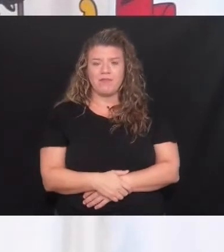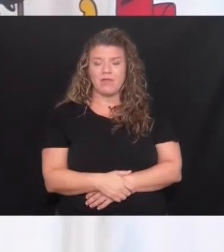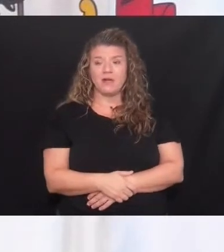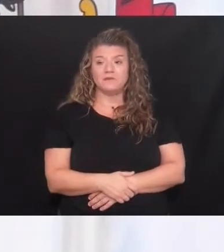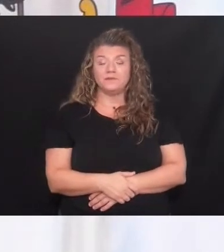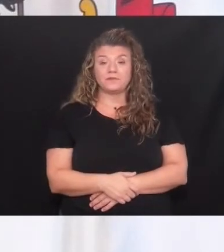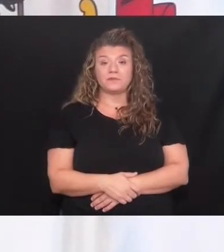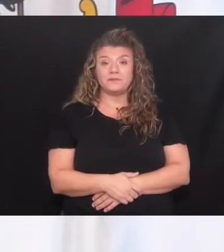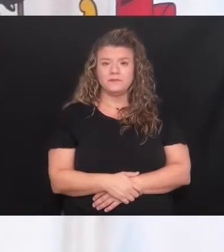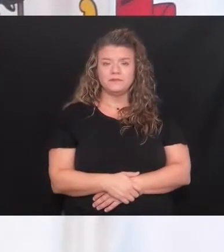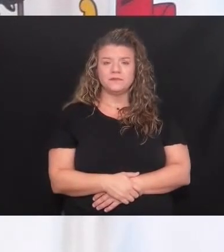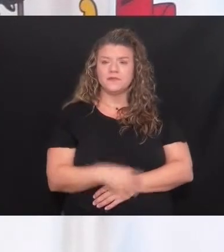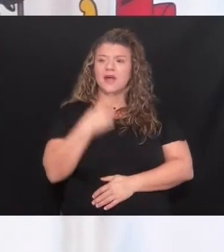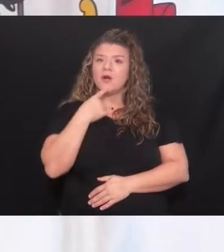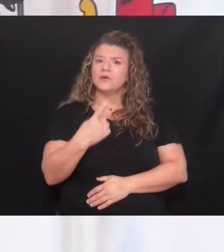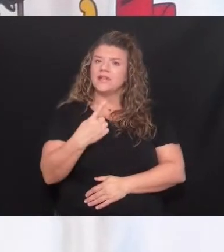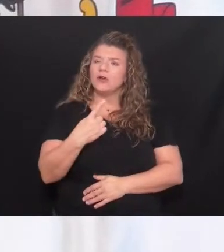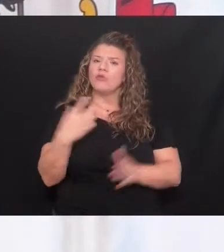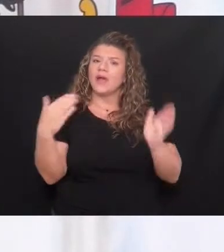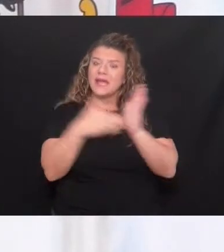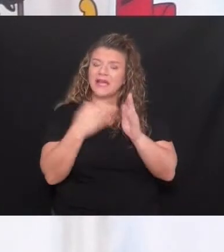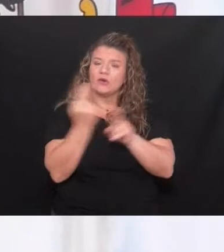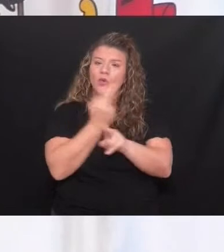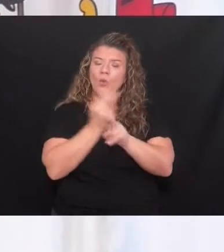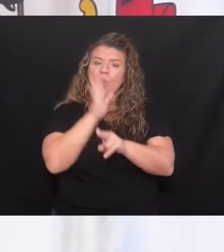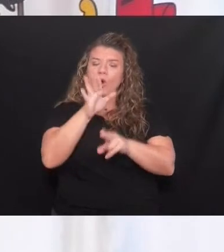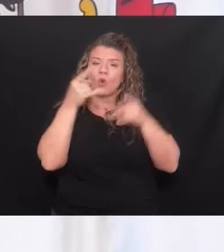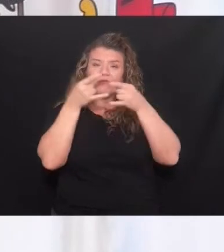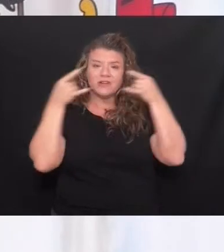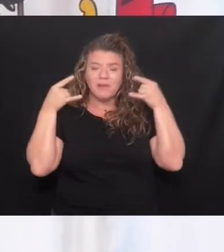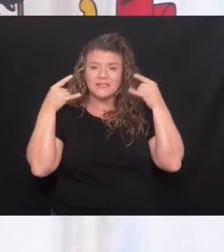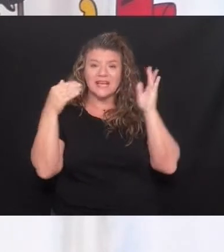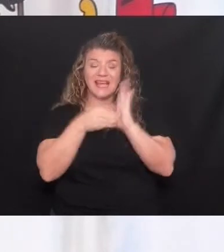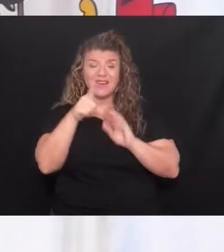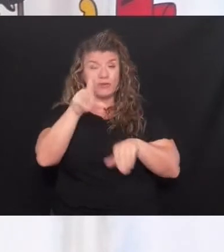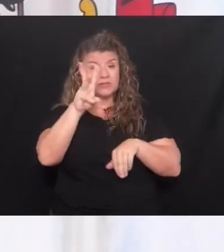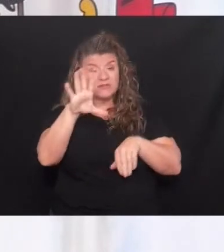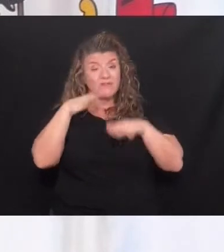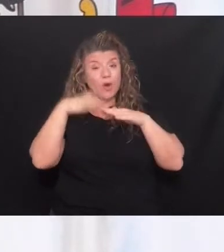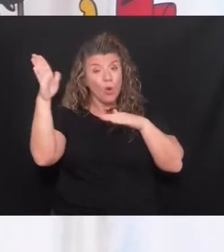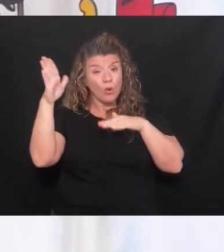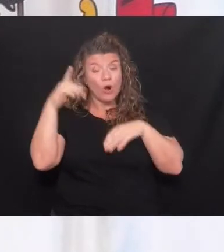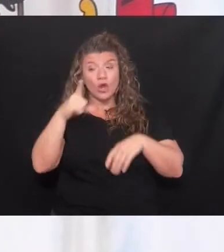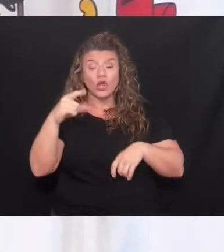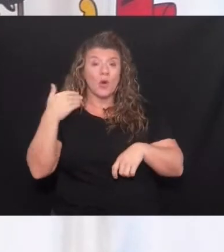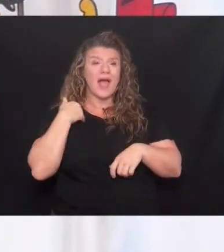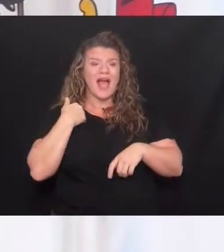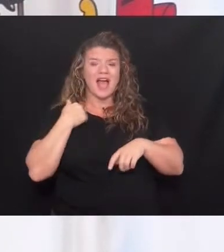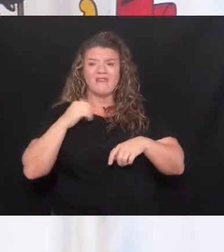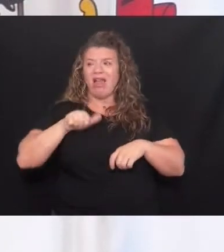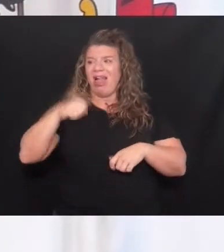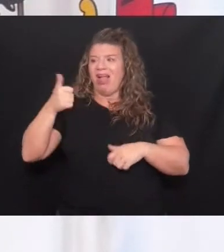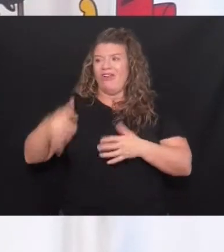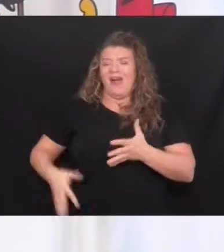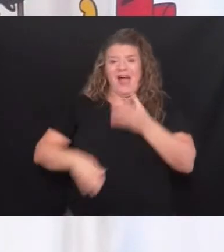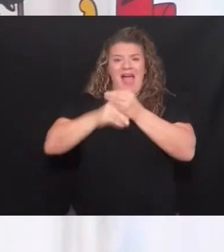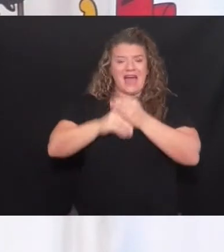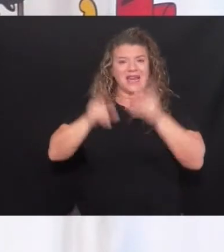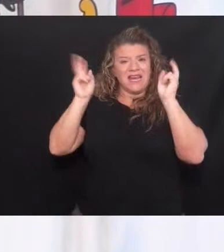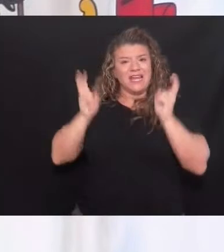I want to tell you again about wearing your face coverings and everything. If you're 65 and older and you have all kinds of issues and